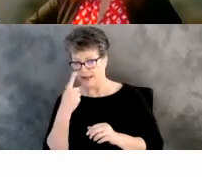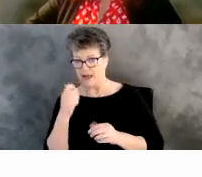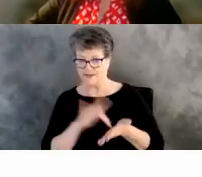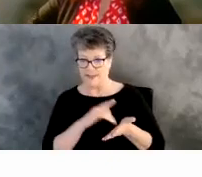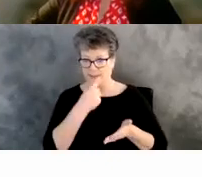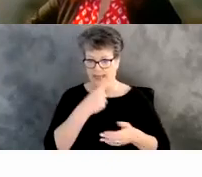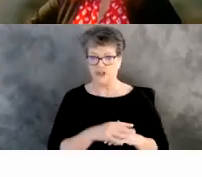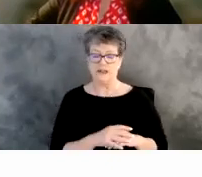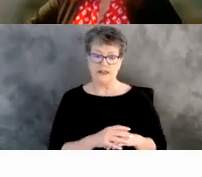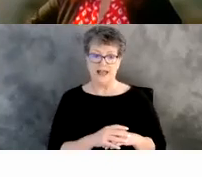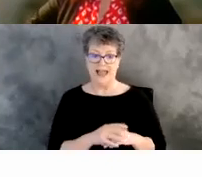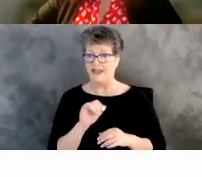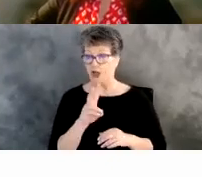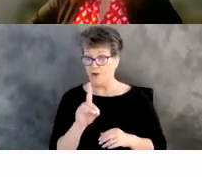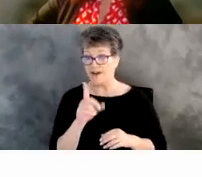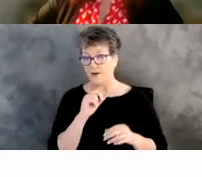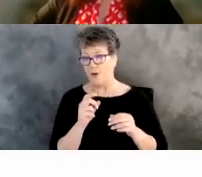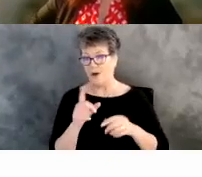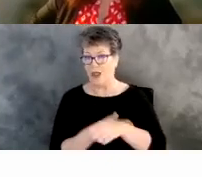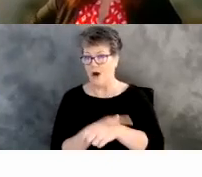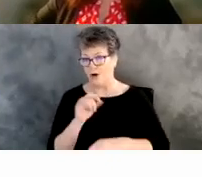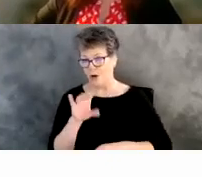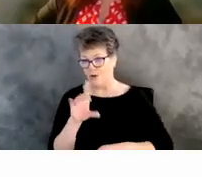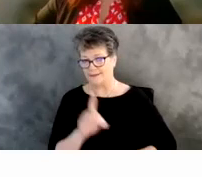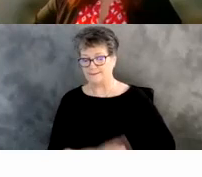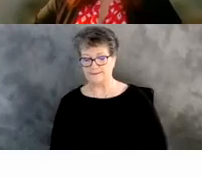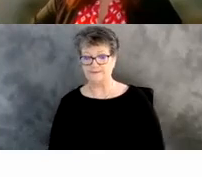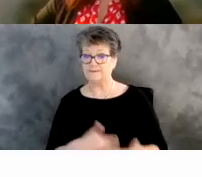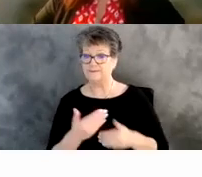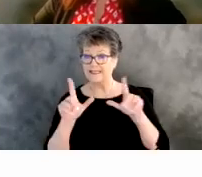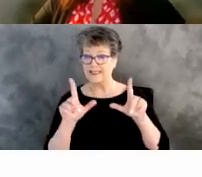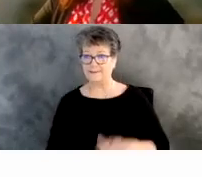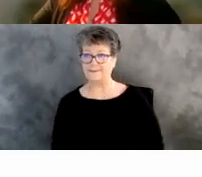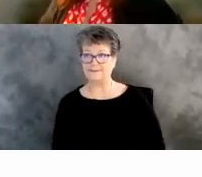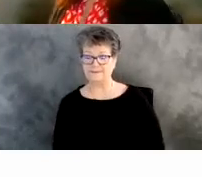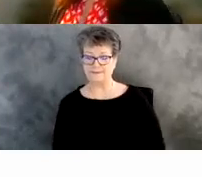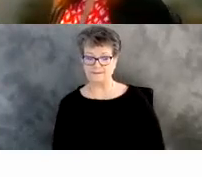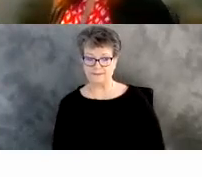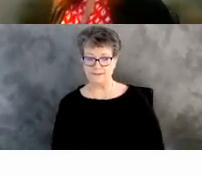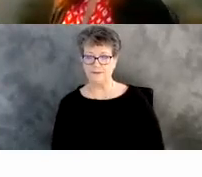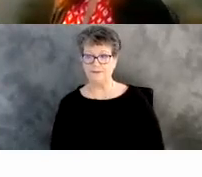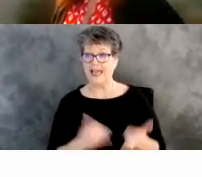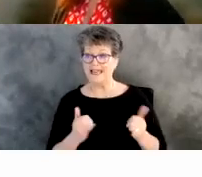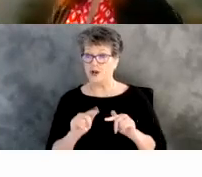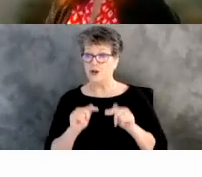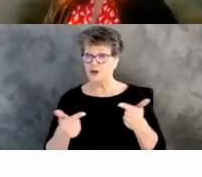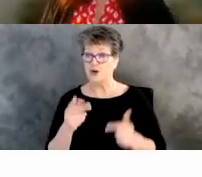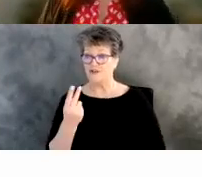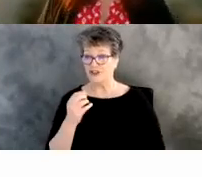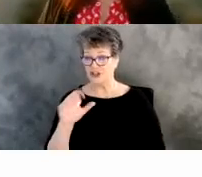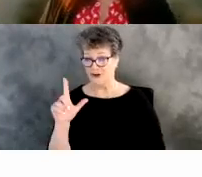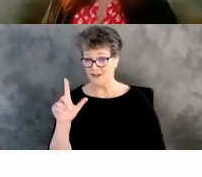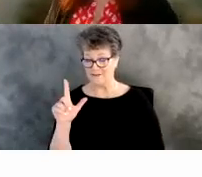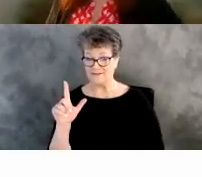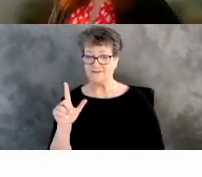then, like I said, the COVID or long COVID. Next slide, please. And now I'm going to turn it over to Cheryl